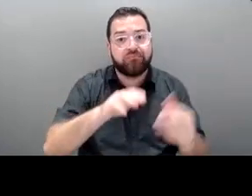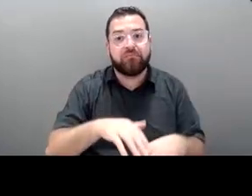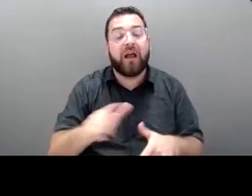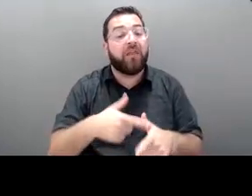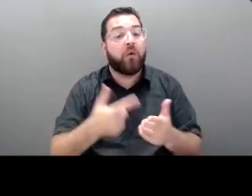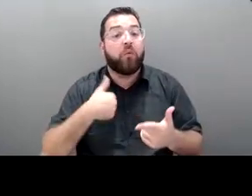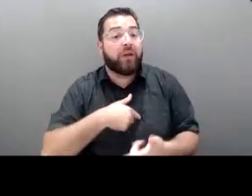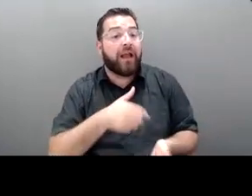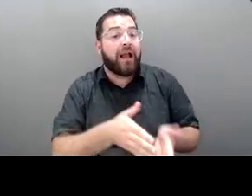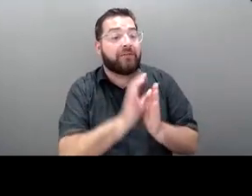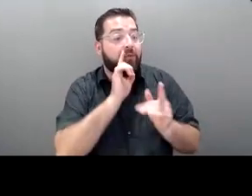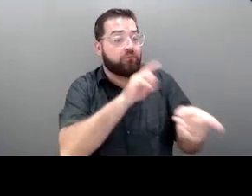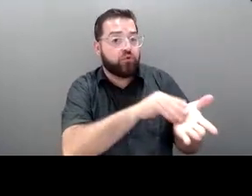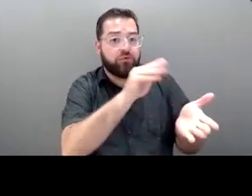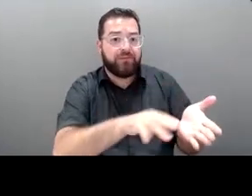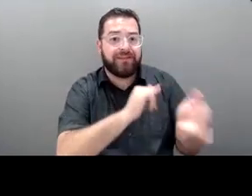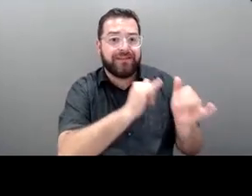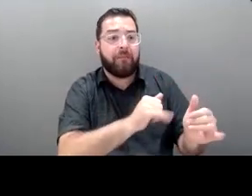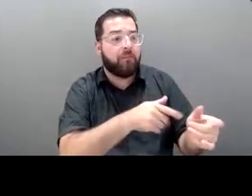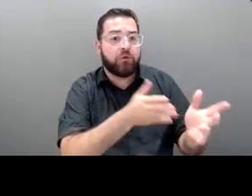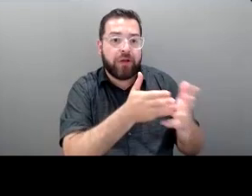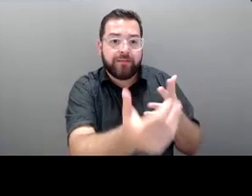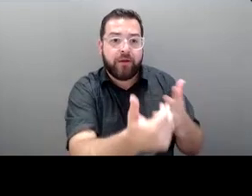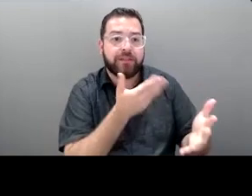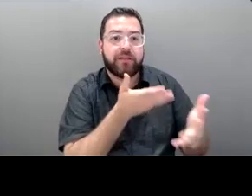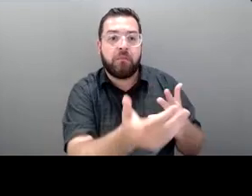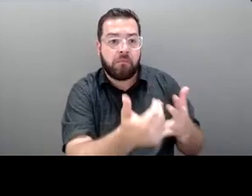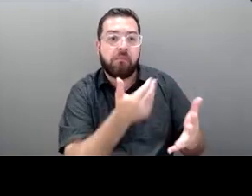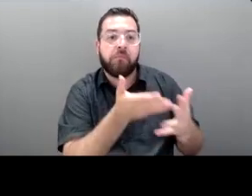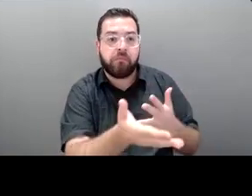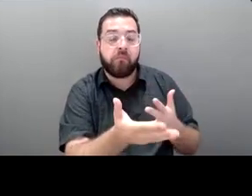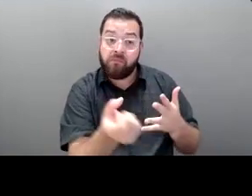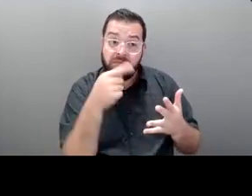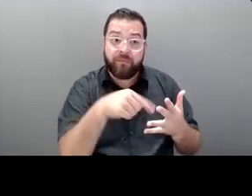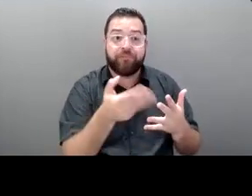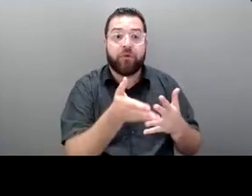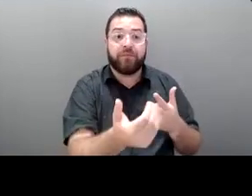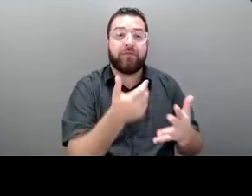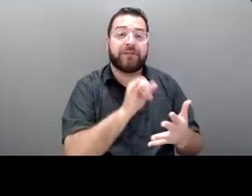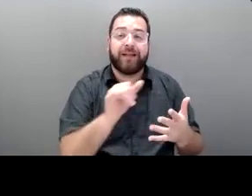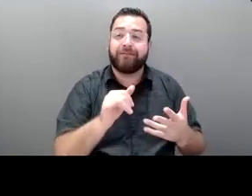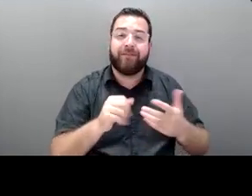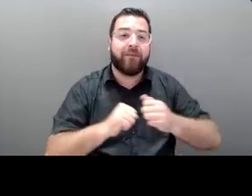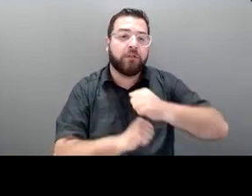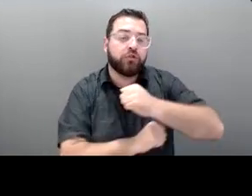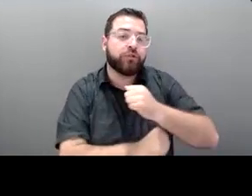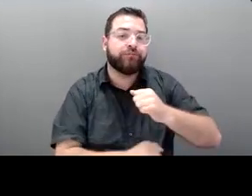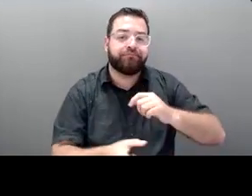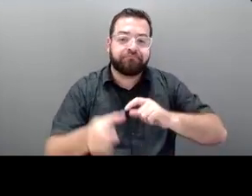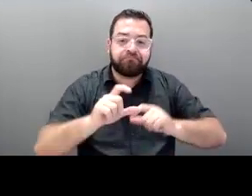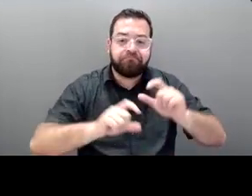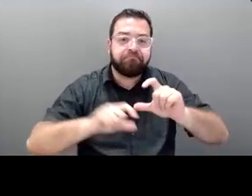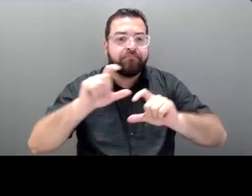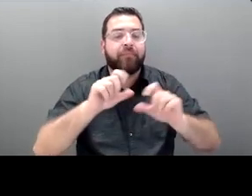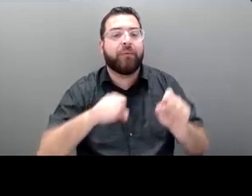same. Right? So that transparency is like a building block of us being able to work with AI